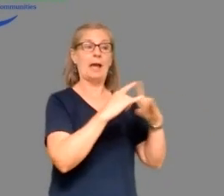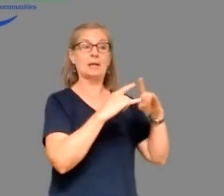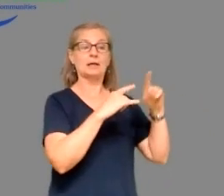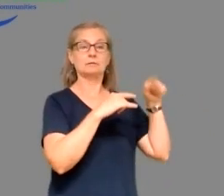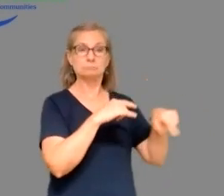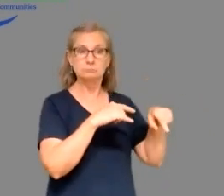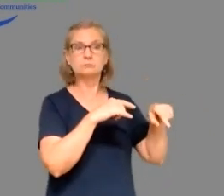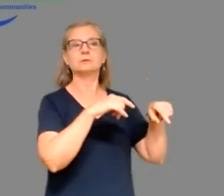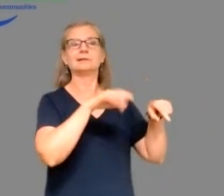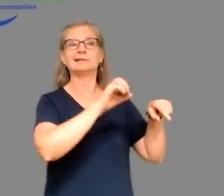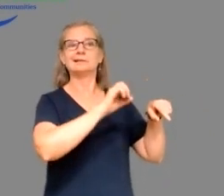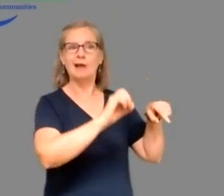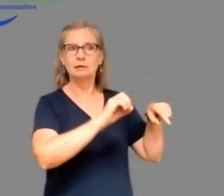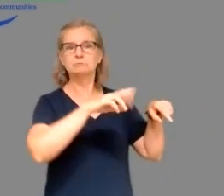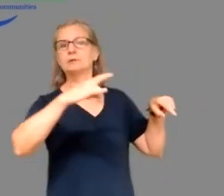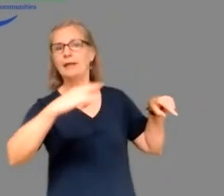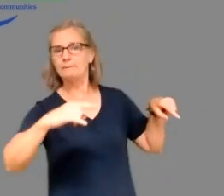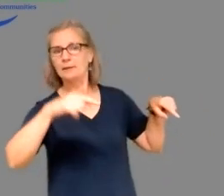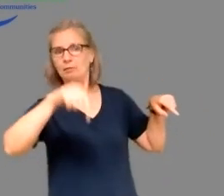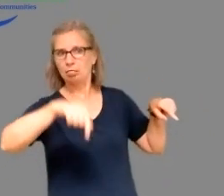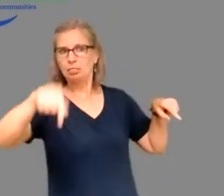It was initially just county